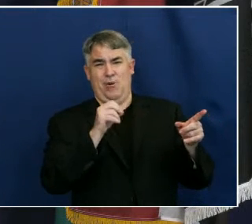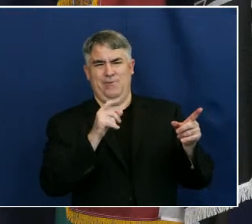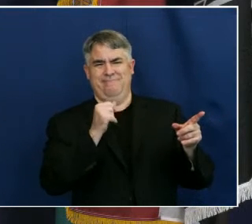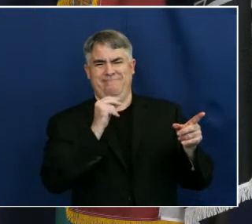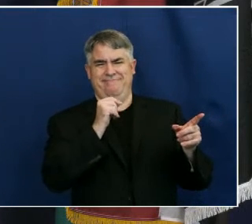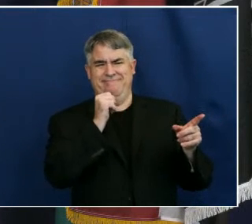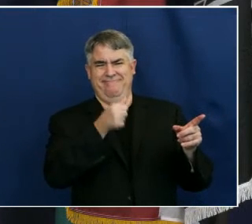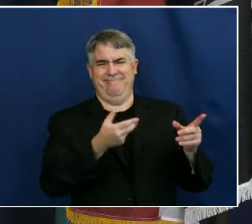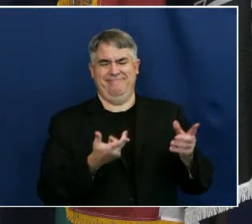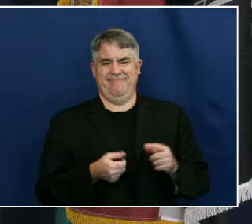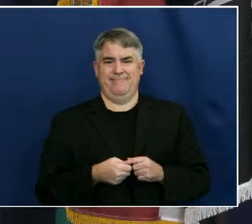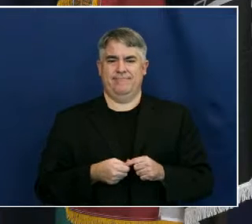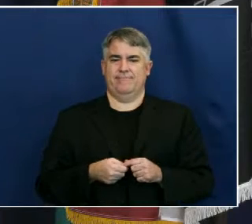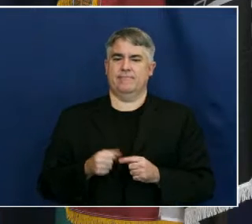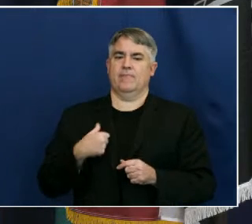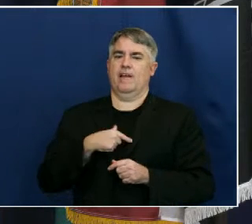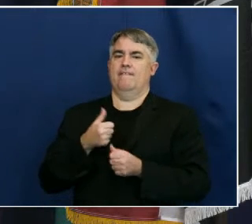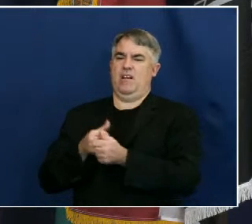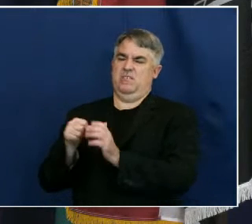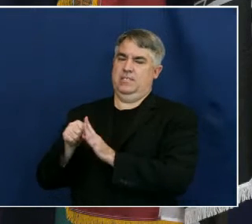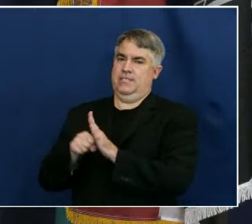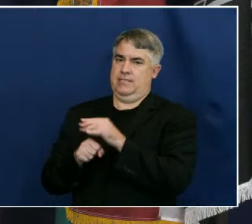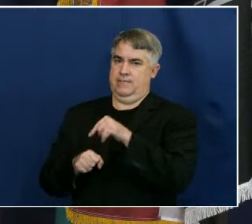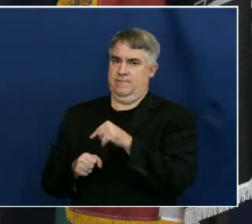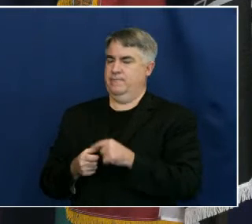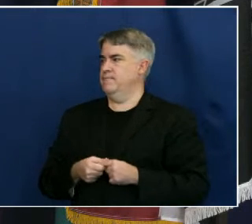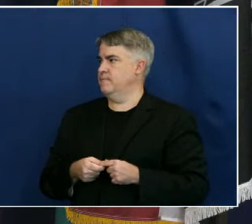seems to hold them to a professional sports standard.